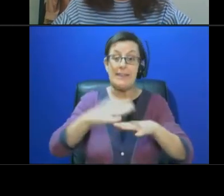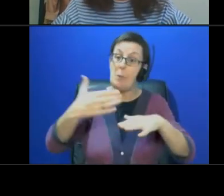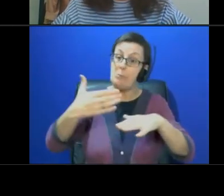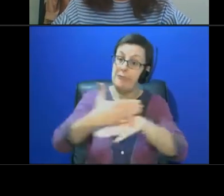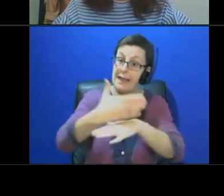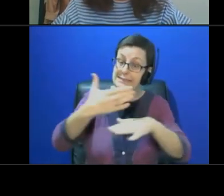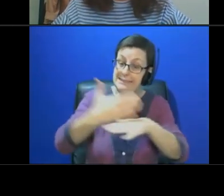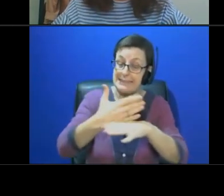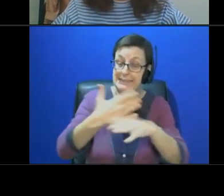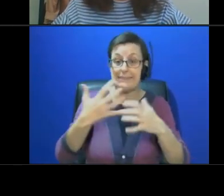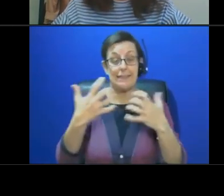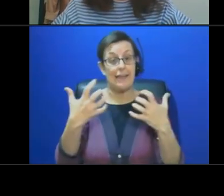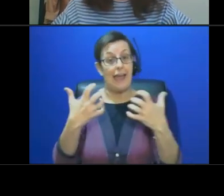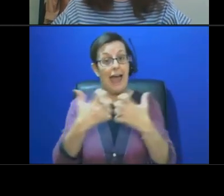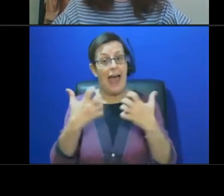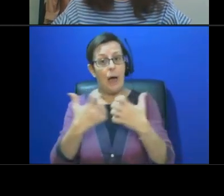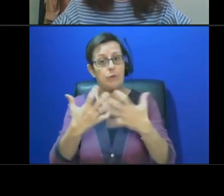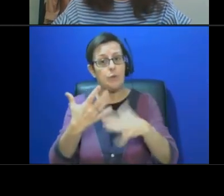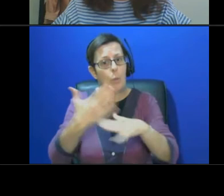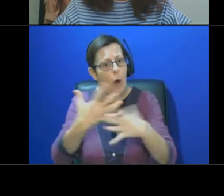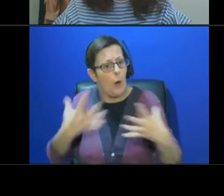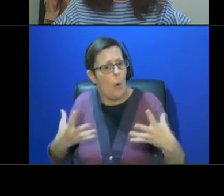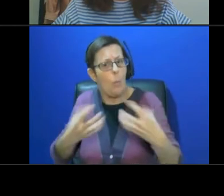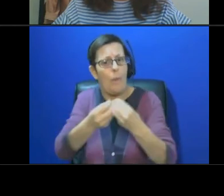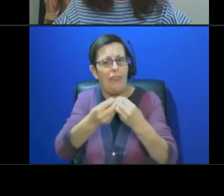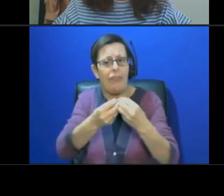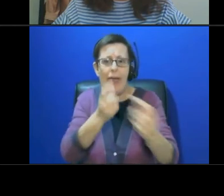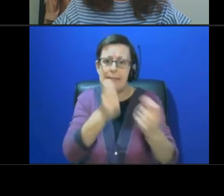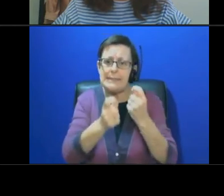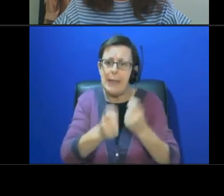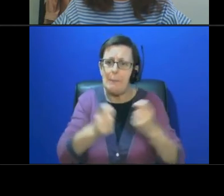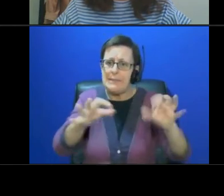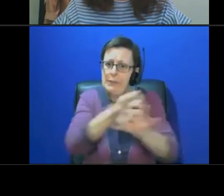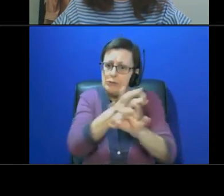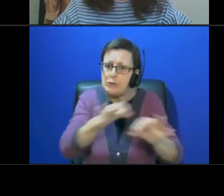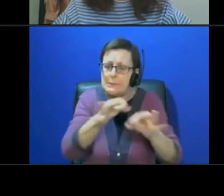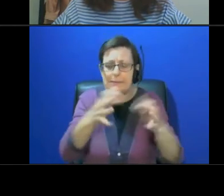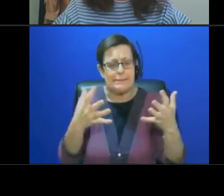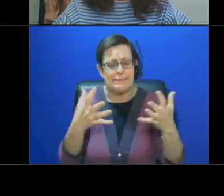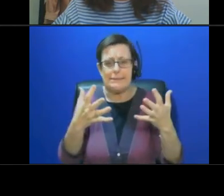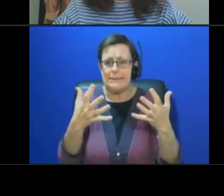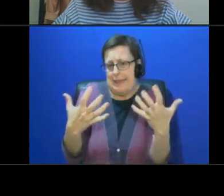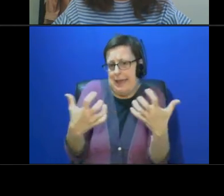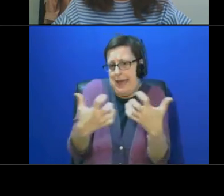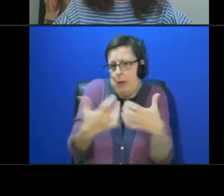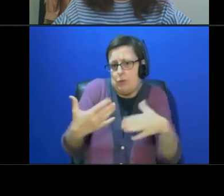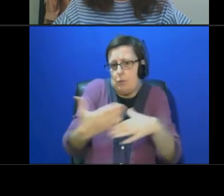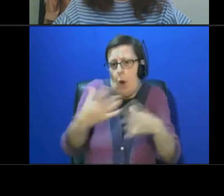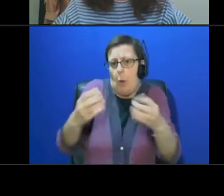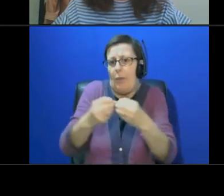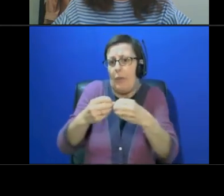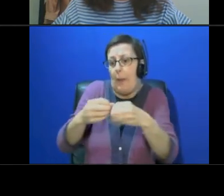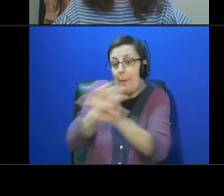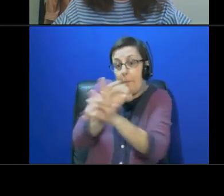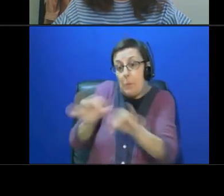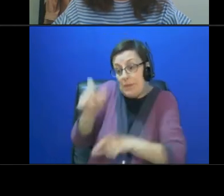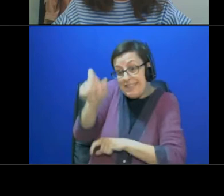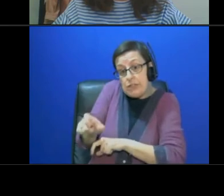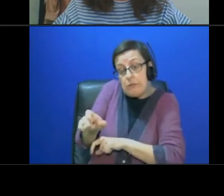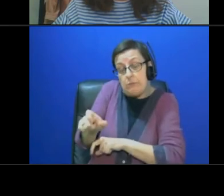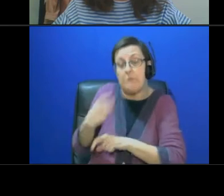how do you work with adaptive instruments? How do you work with the musician, so the youngster or the